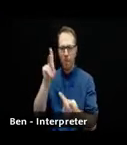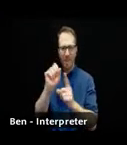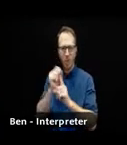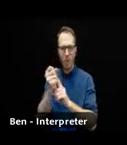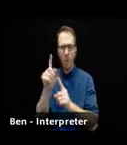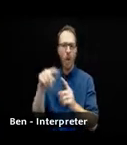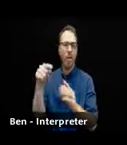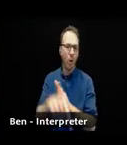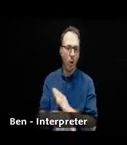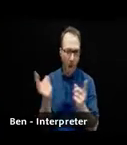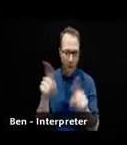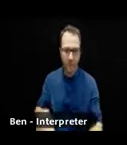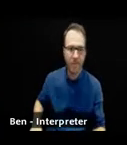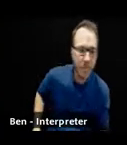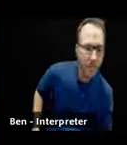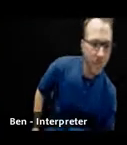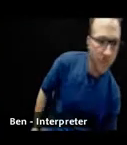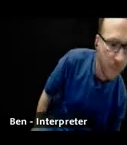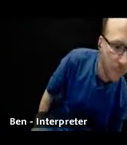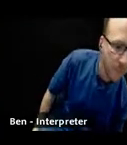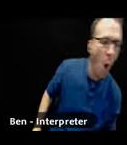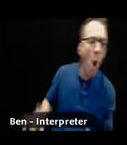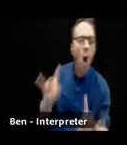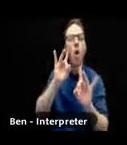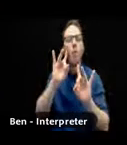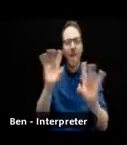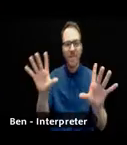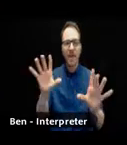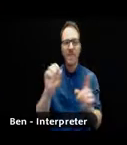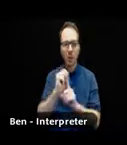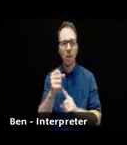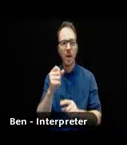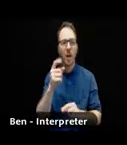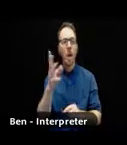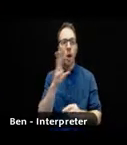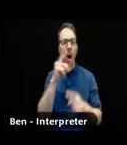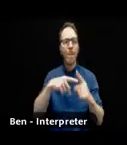So a little bit about sexual violence.